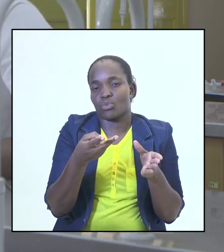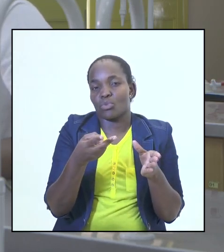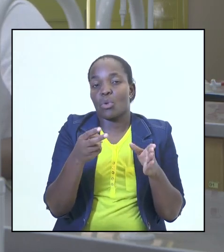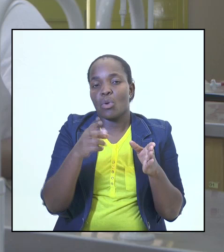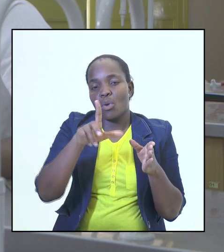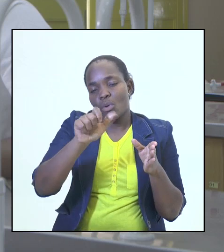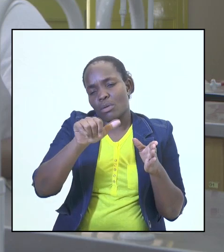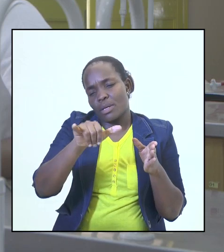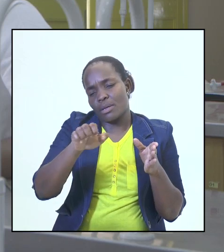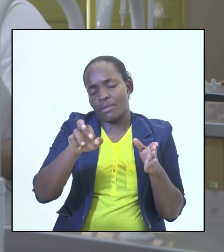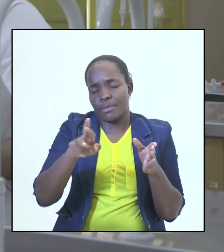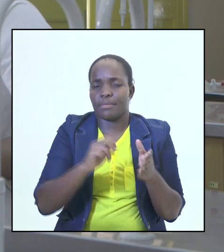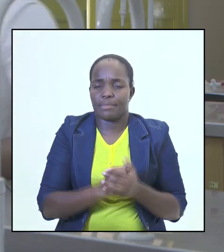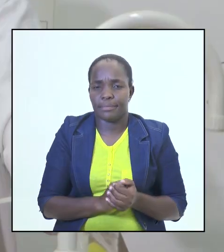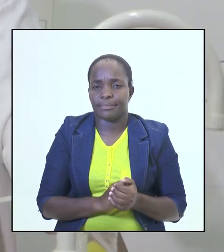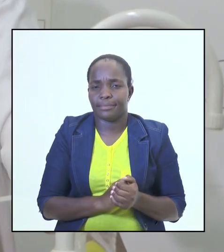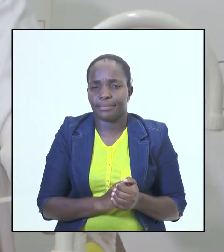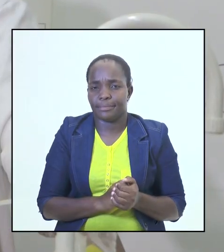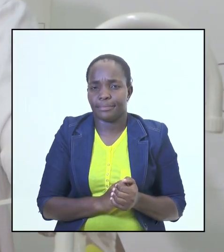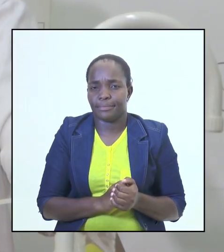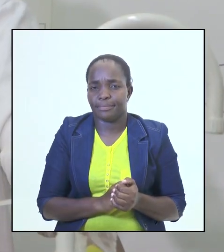That's where photosynthesis takes place.